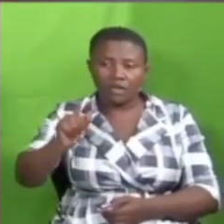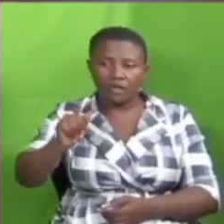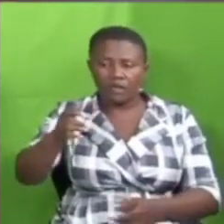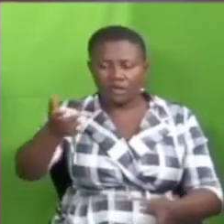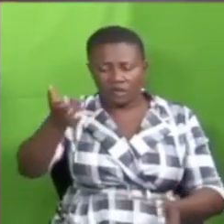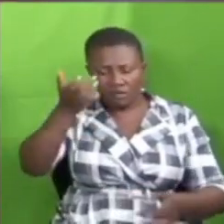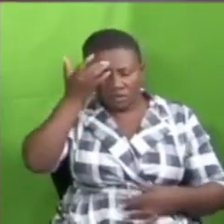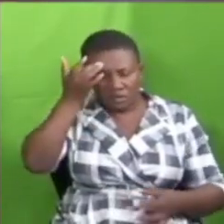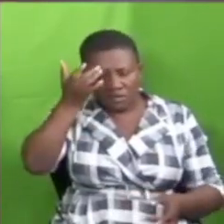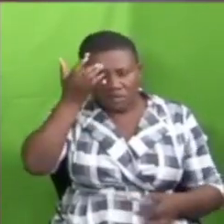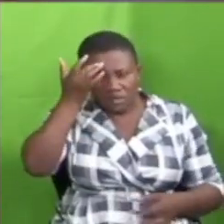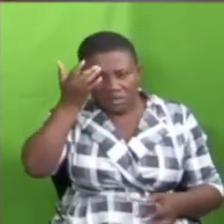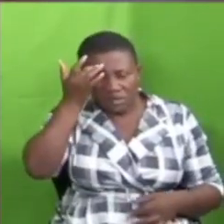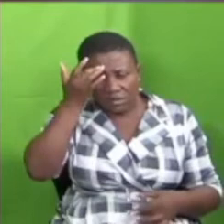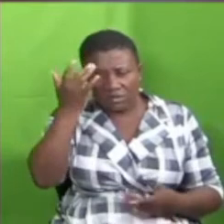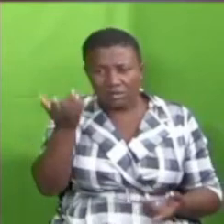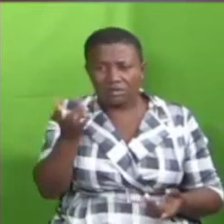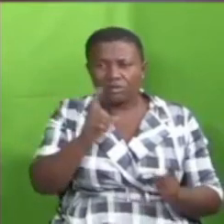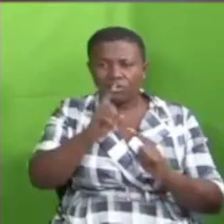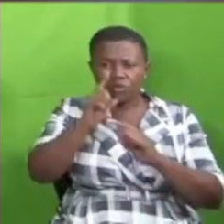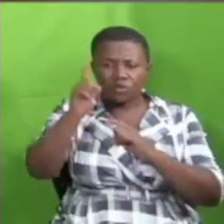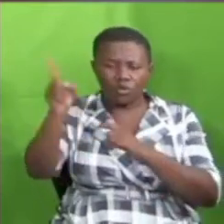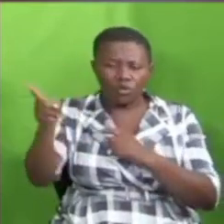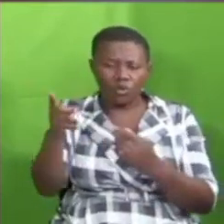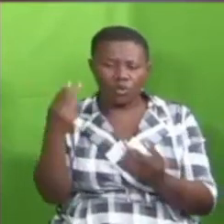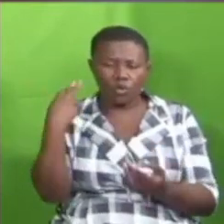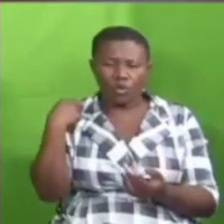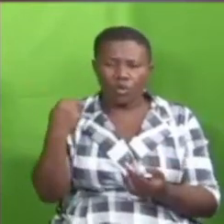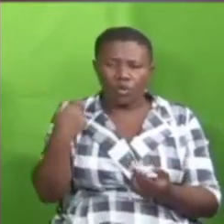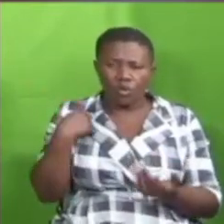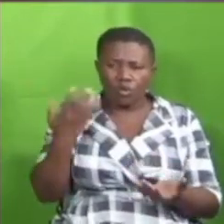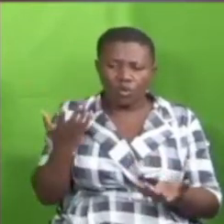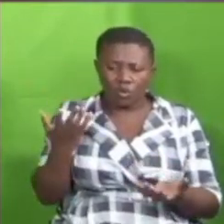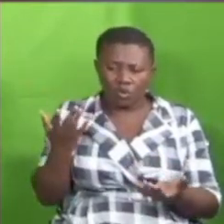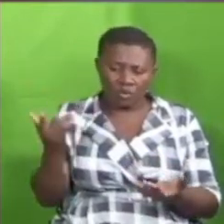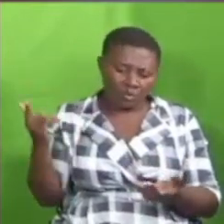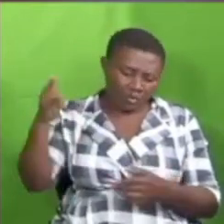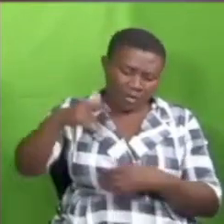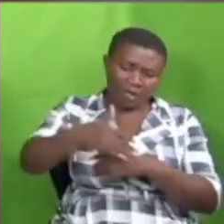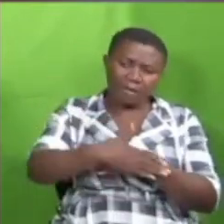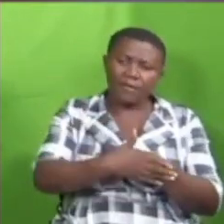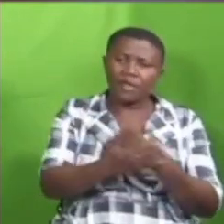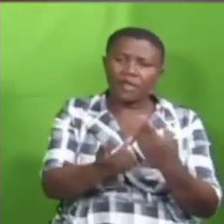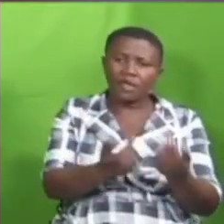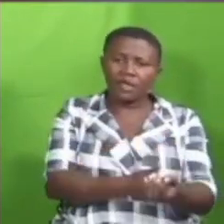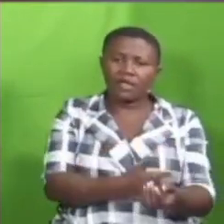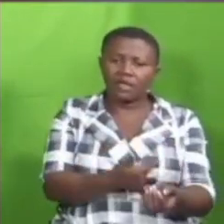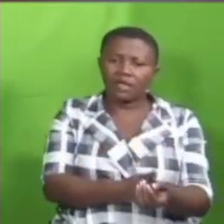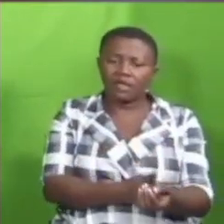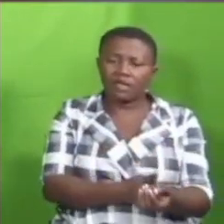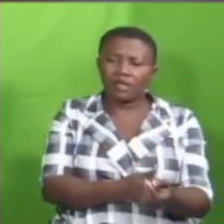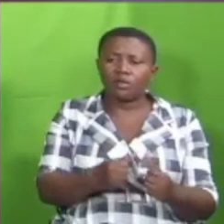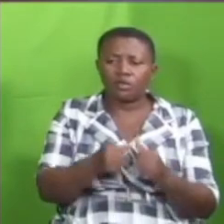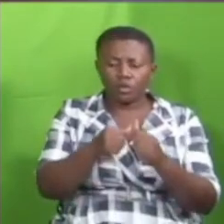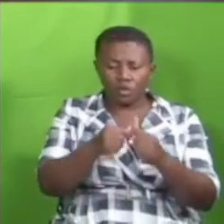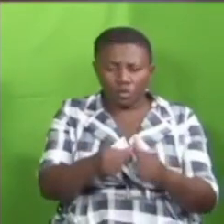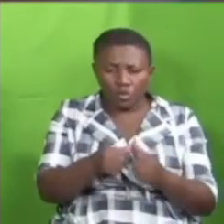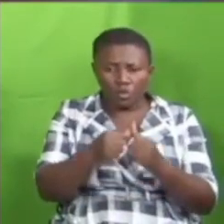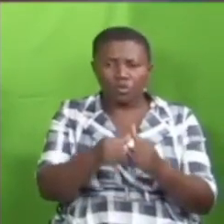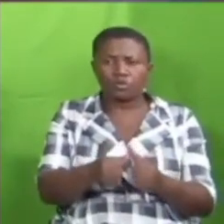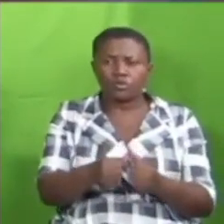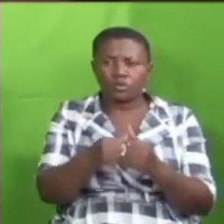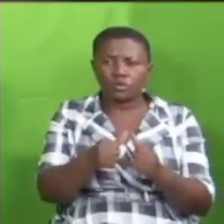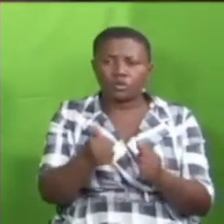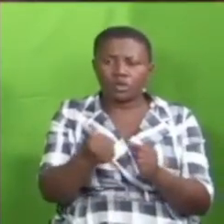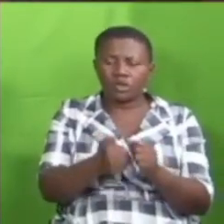treatment outside, came back in country, and continued his treatment at home. And almost every 2 weeks when he was